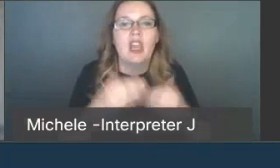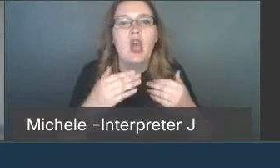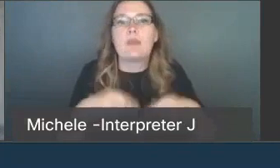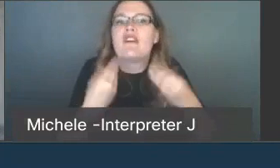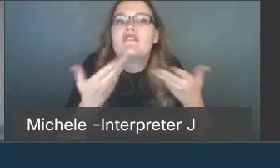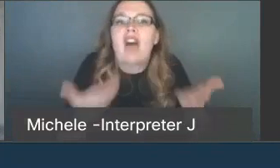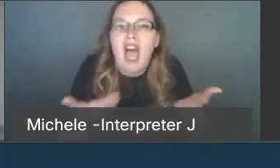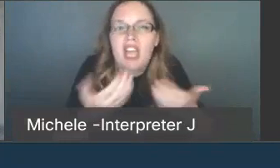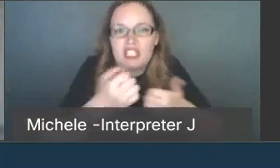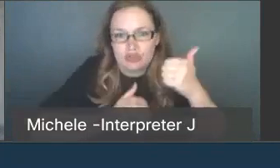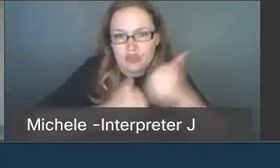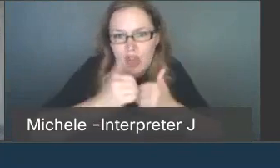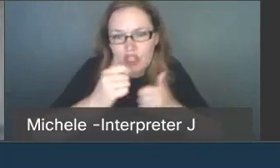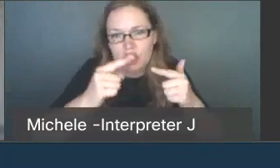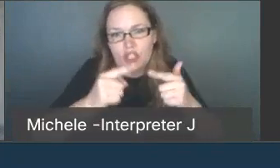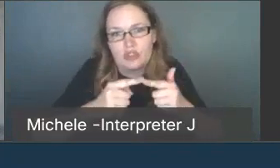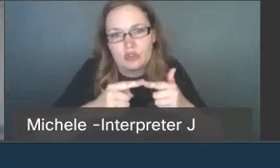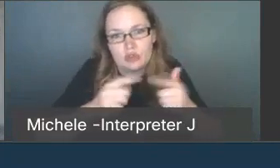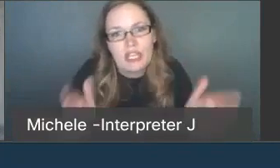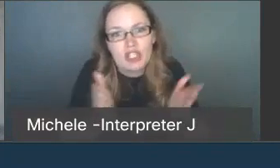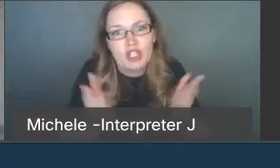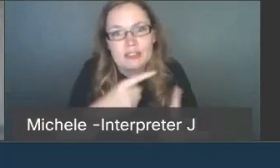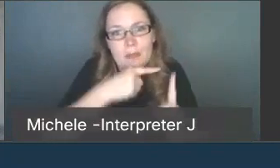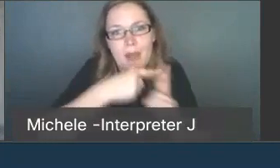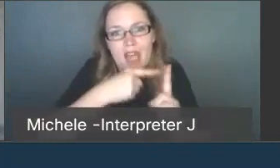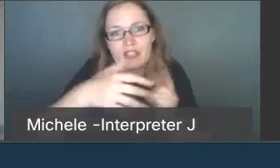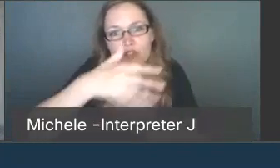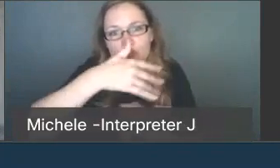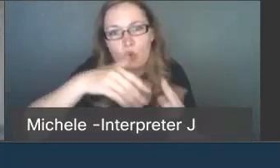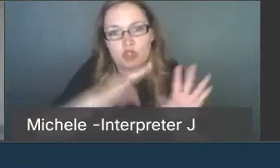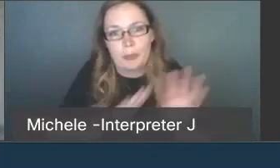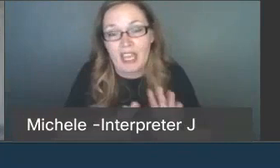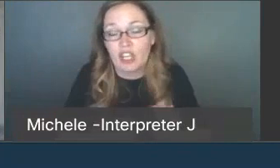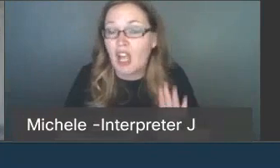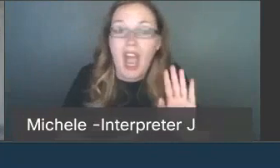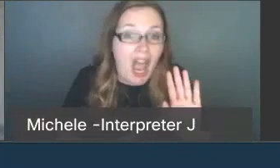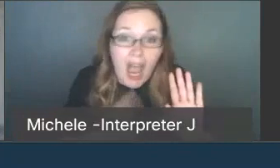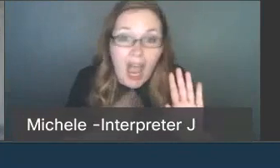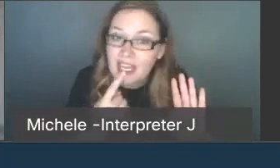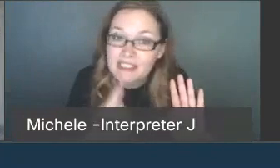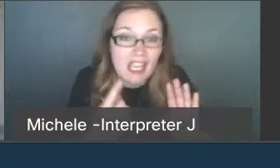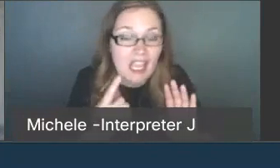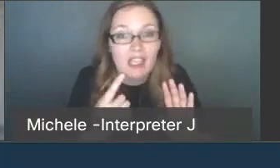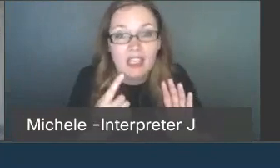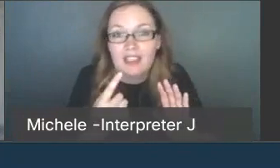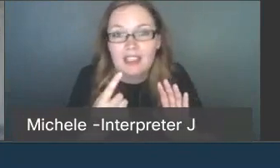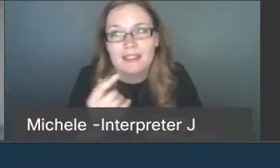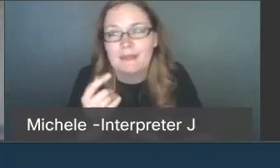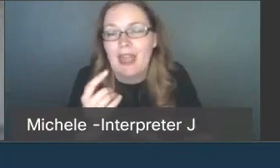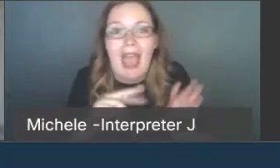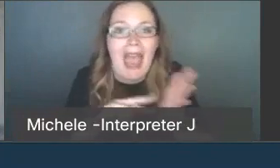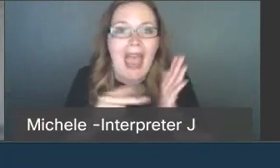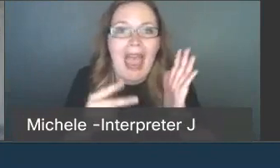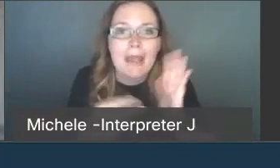structure to support pro-social behavior. Now, to be clear, I'm not saying that we provide structure in the form of a